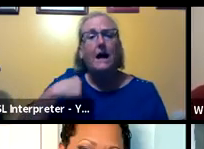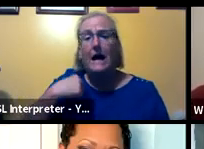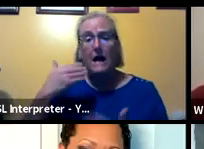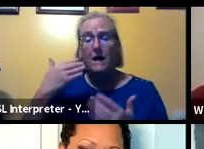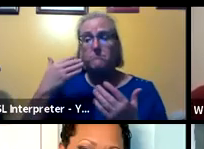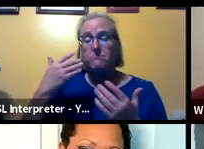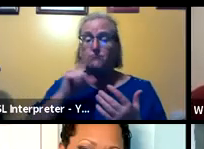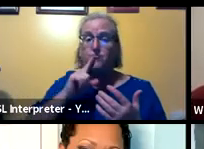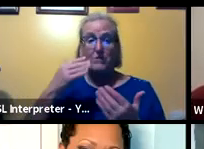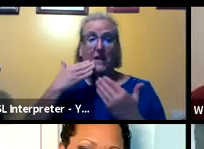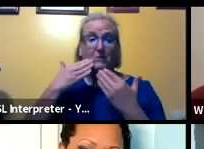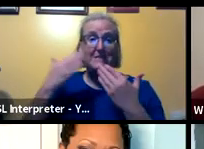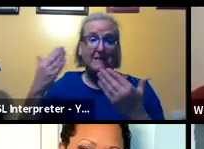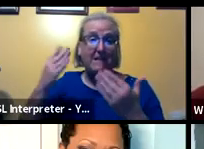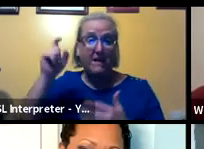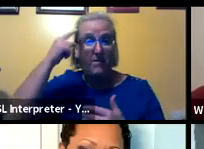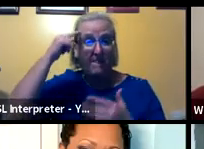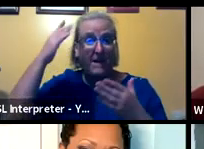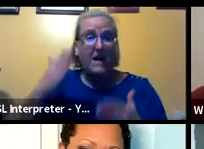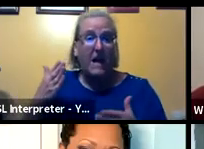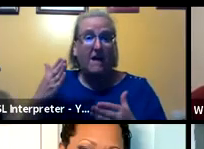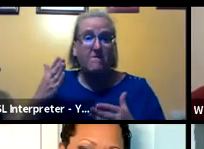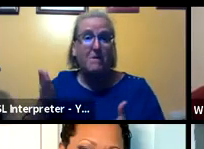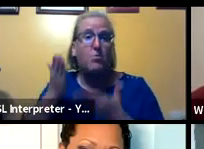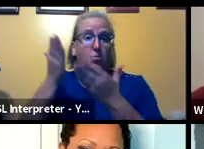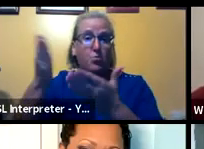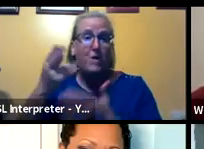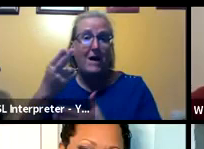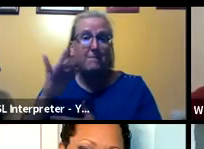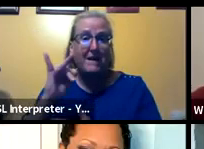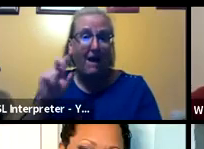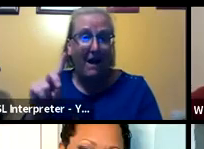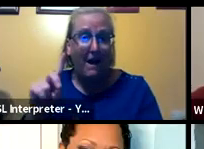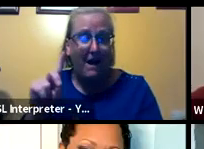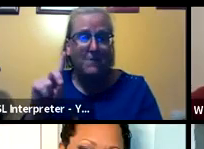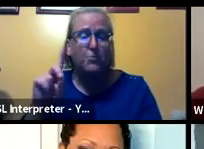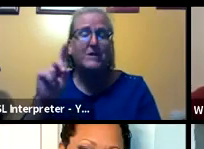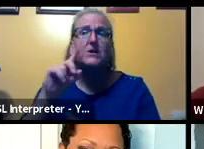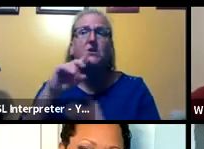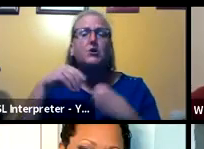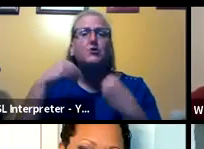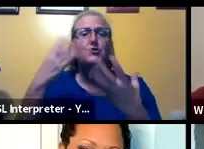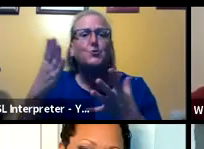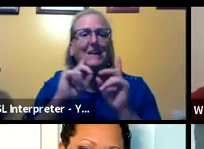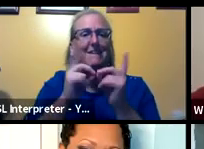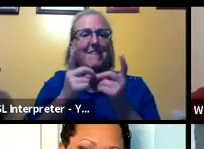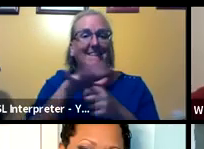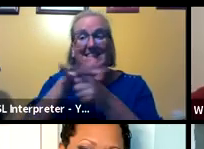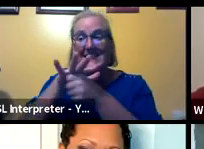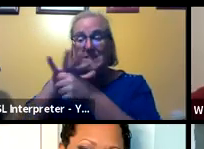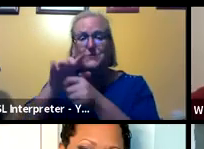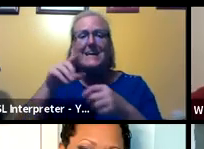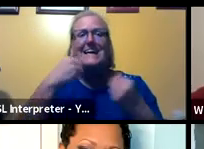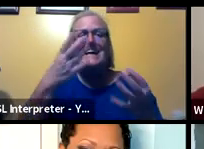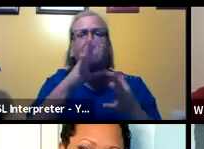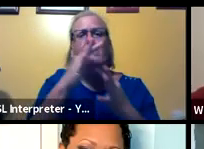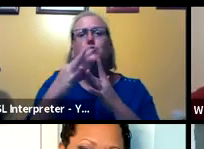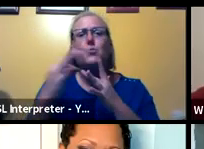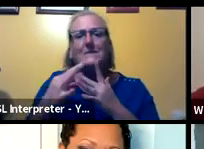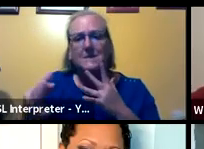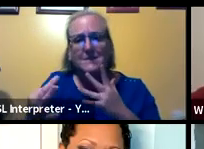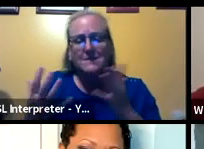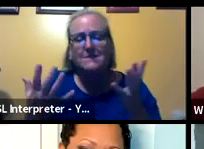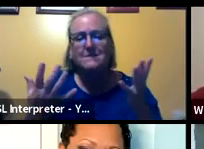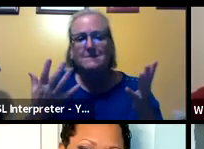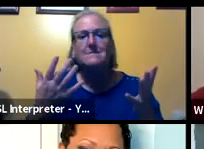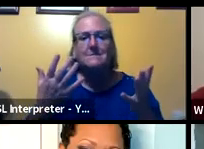governor recommended hybrid, basically giving the districts a choice. I know there are a lot of people who feel it would have been